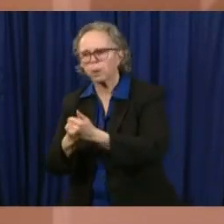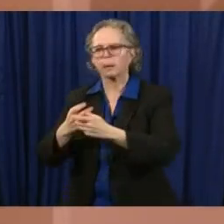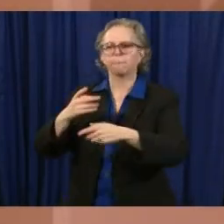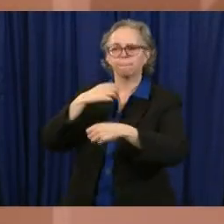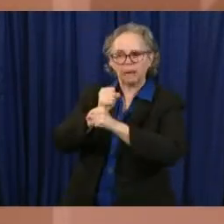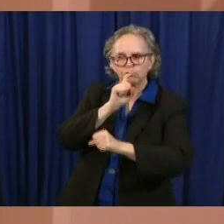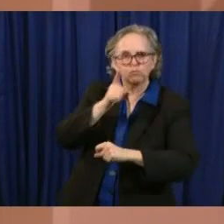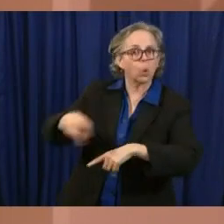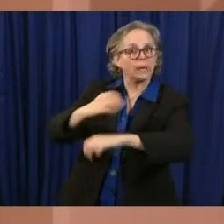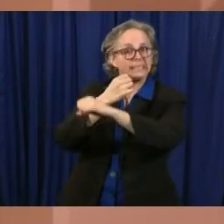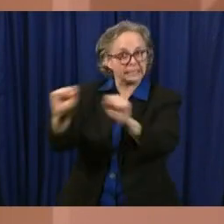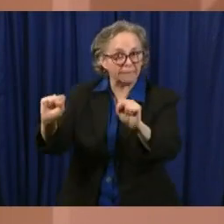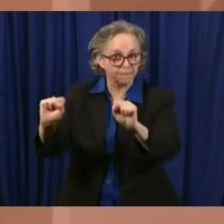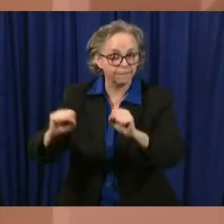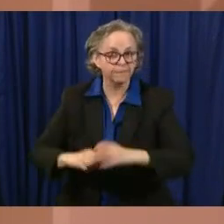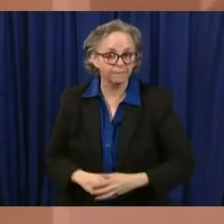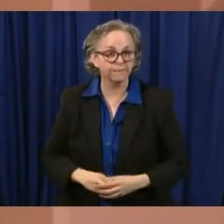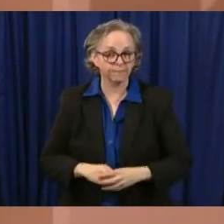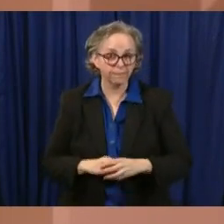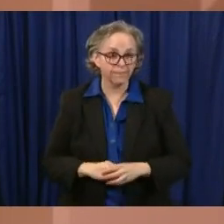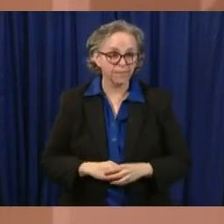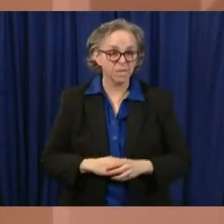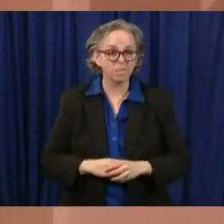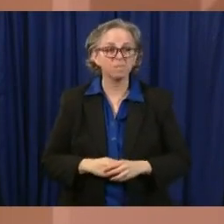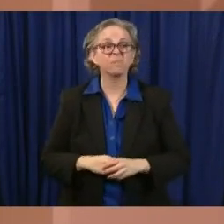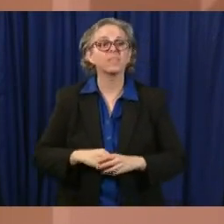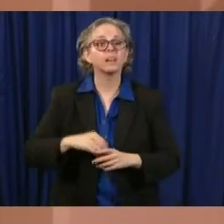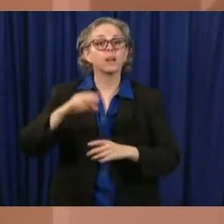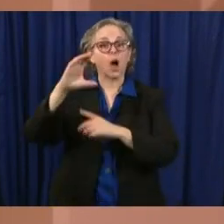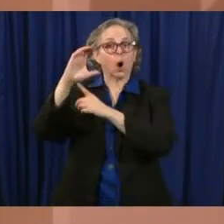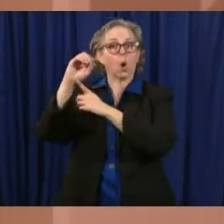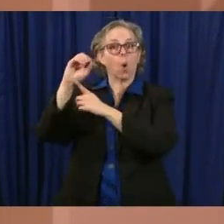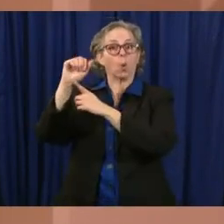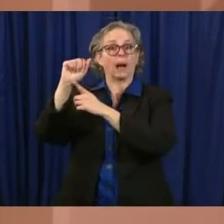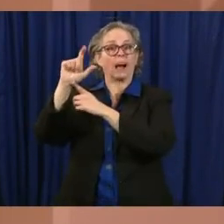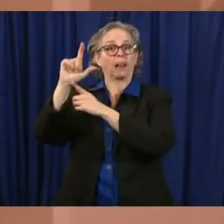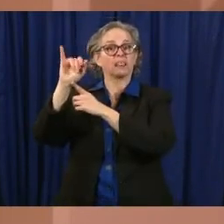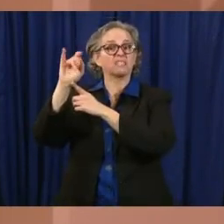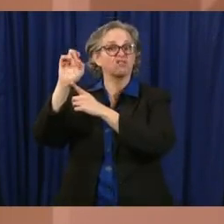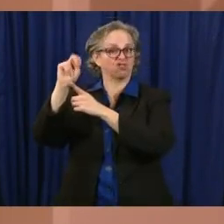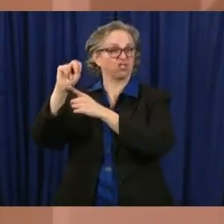the Coalition, Cohio, will stand up hotels and motels